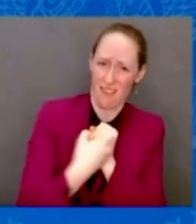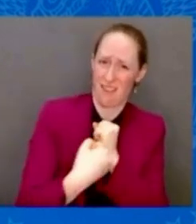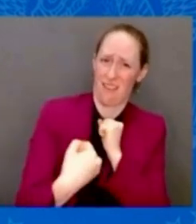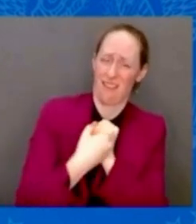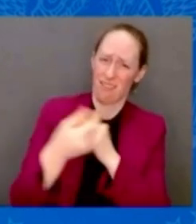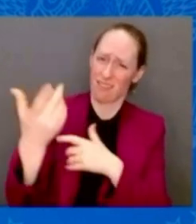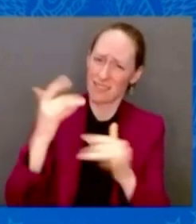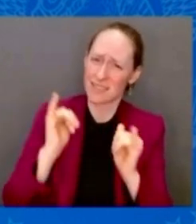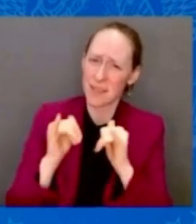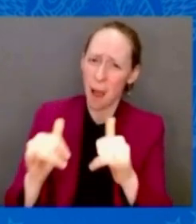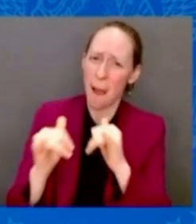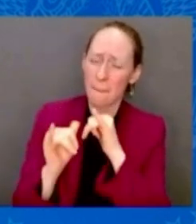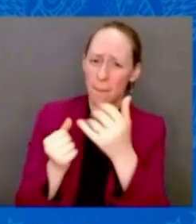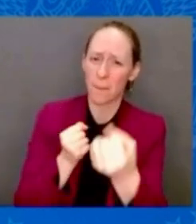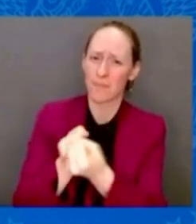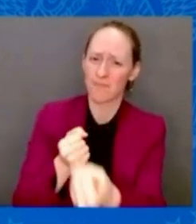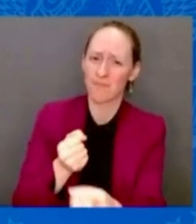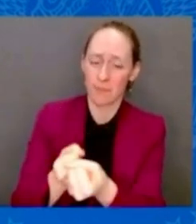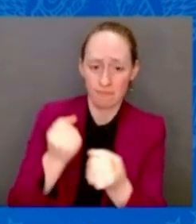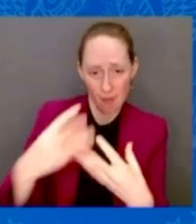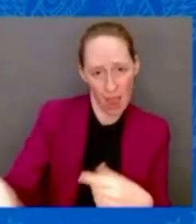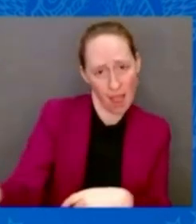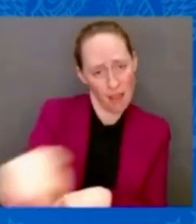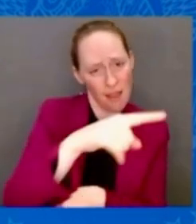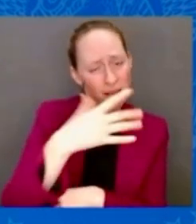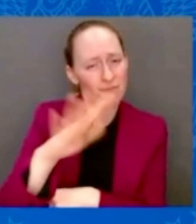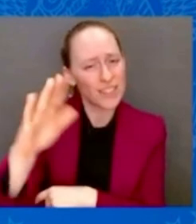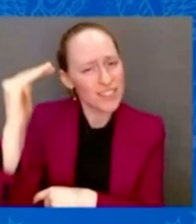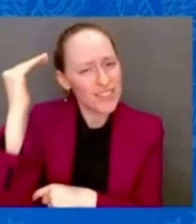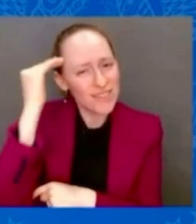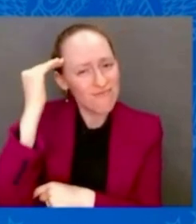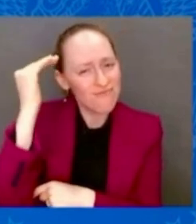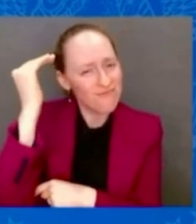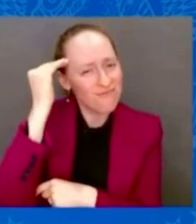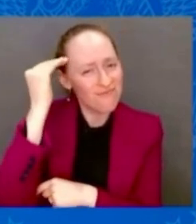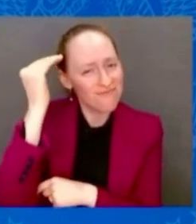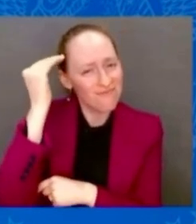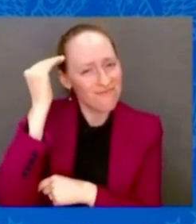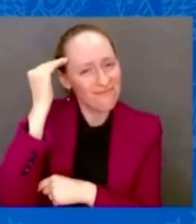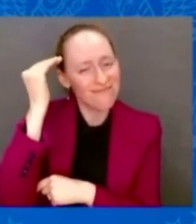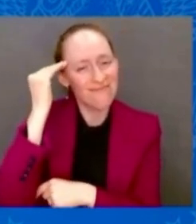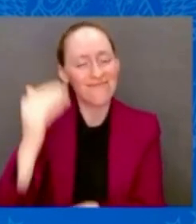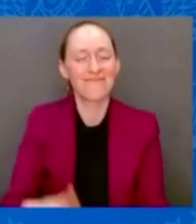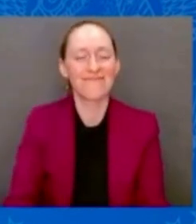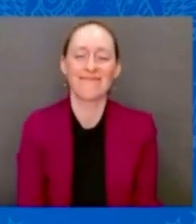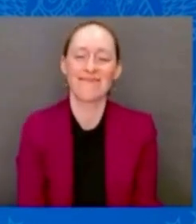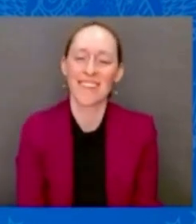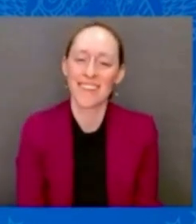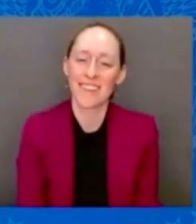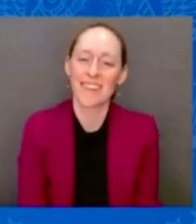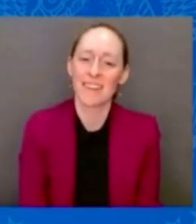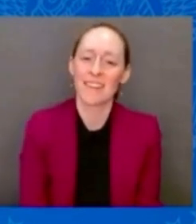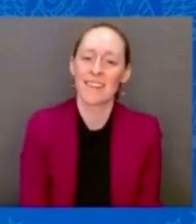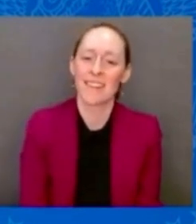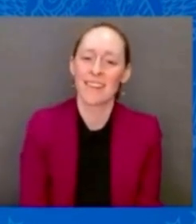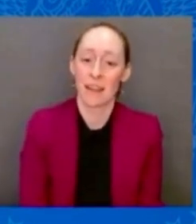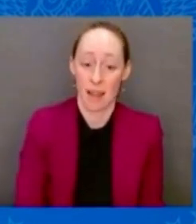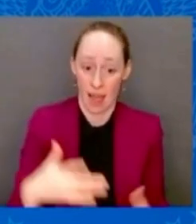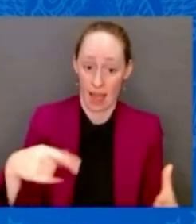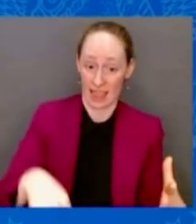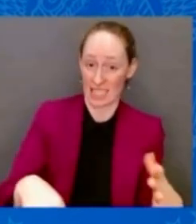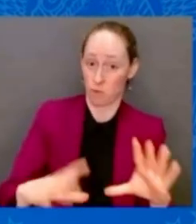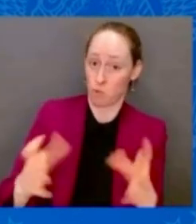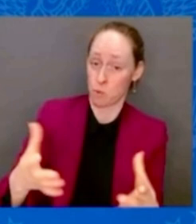you were the first outfit, not this particular firefighting group, but the State Firefighters Association, were the first group to